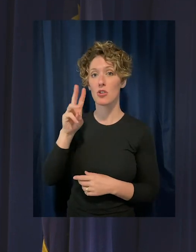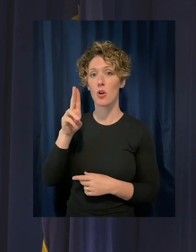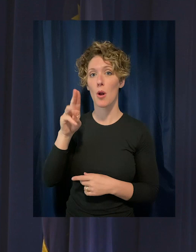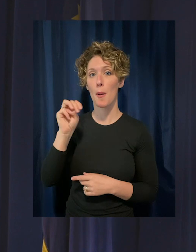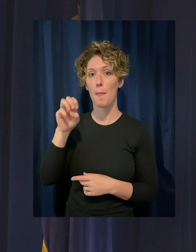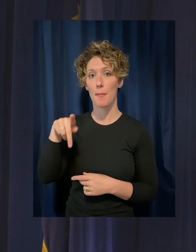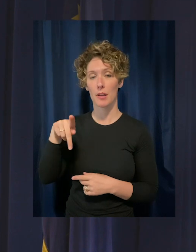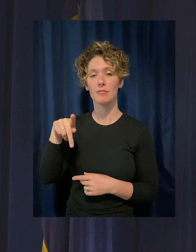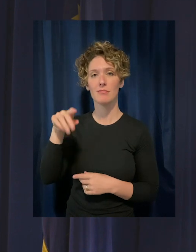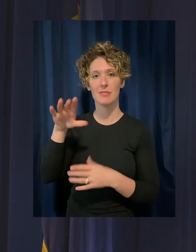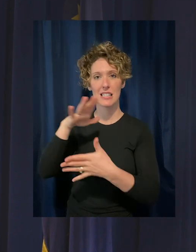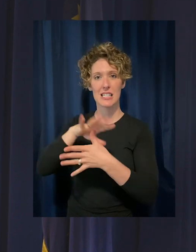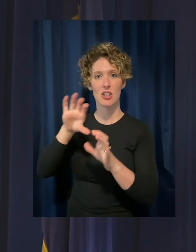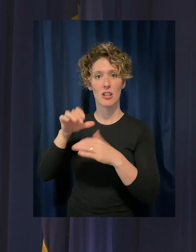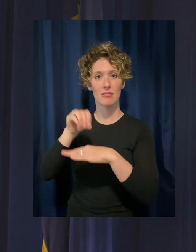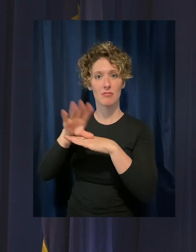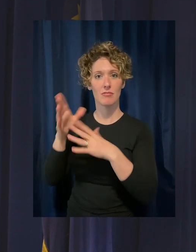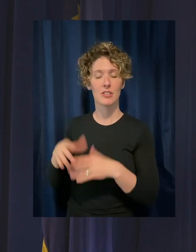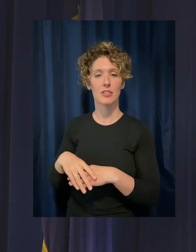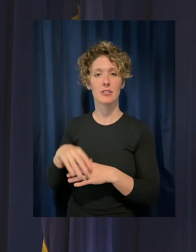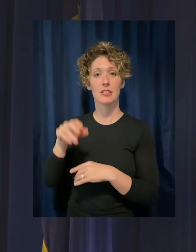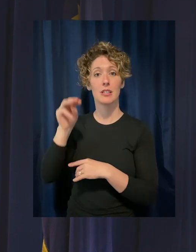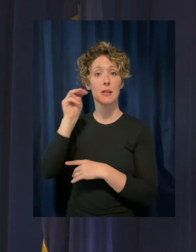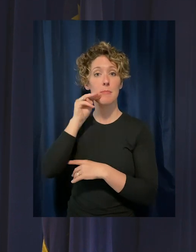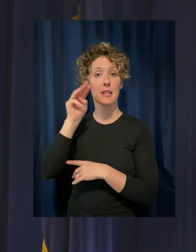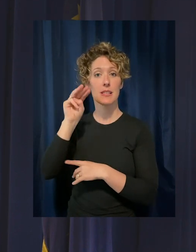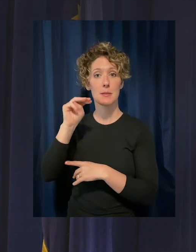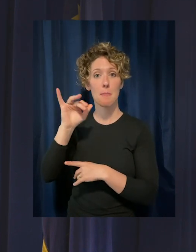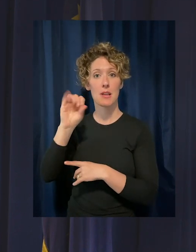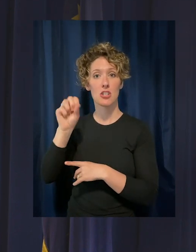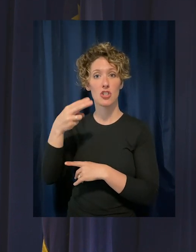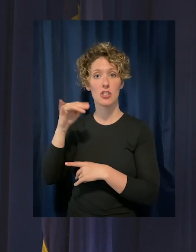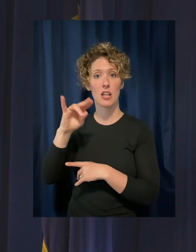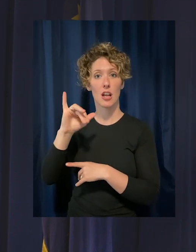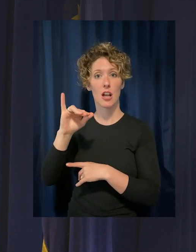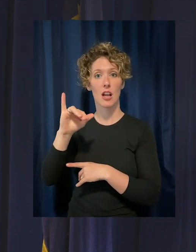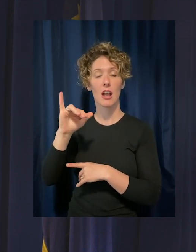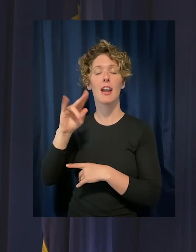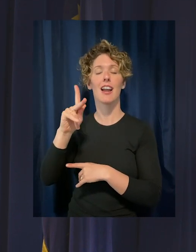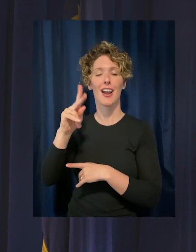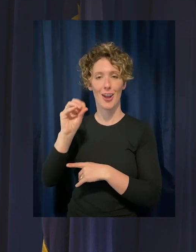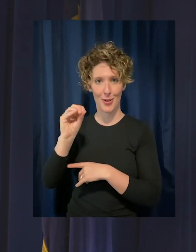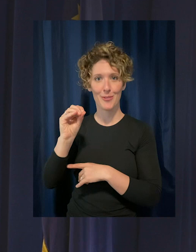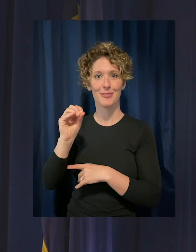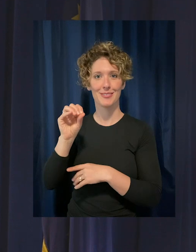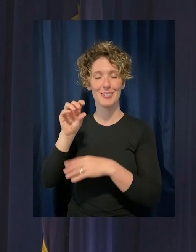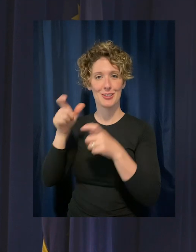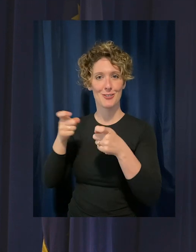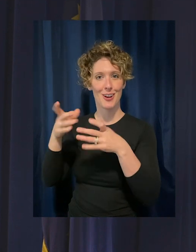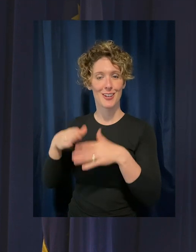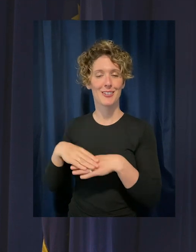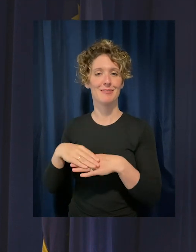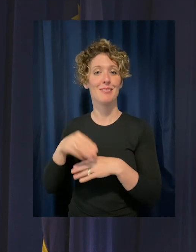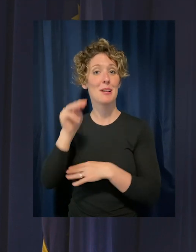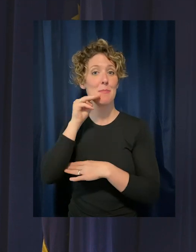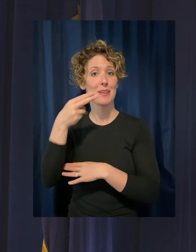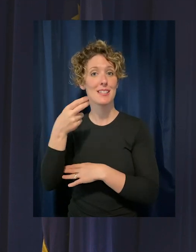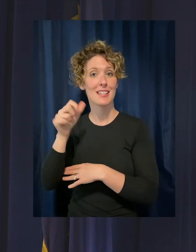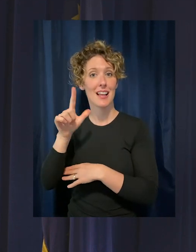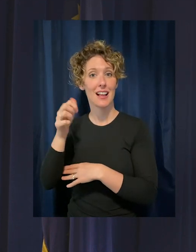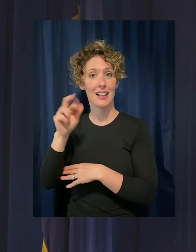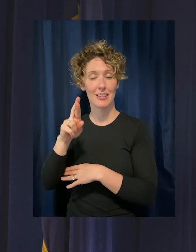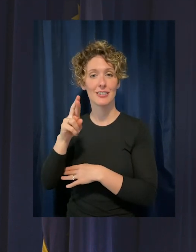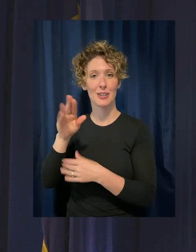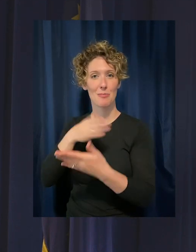Trump, Senior Class Advisor, Mrs. Noelle Mashinko, Videographer and Director, Ms. Katie Heller, Music Teacher,